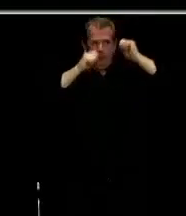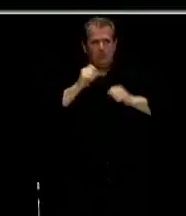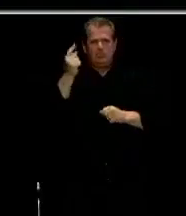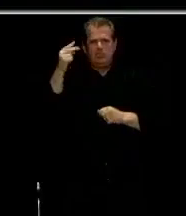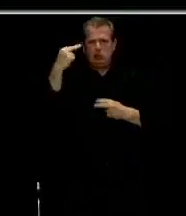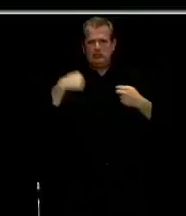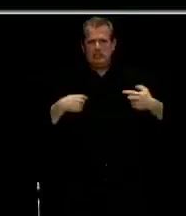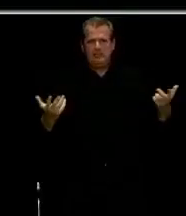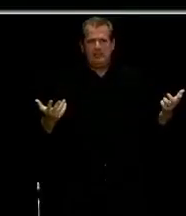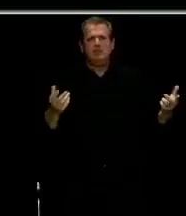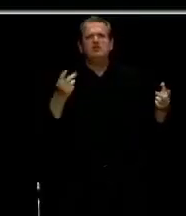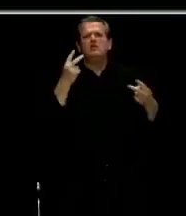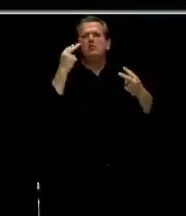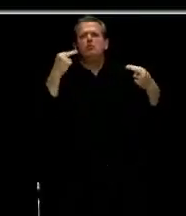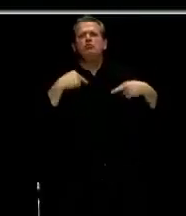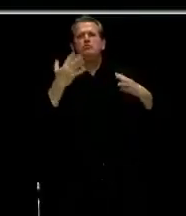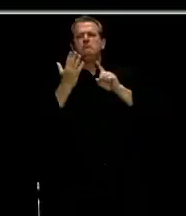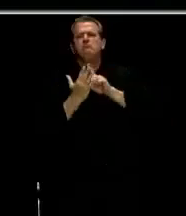what do you see?